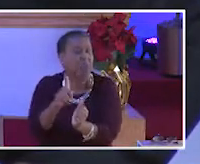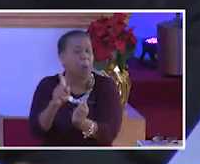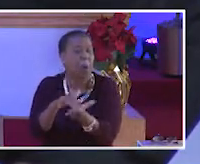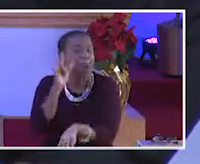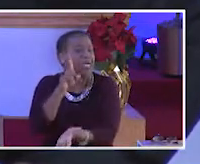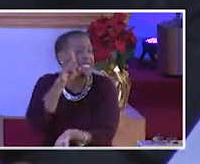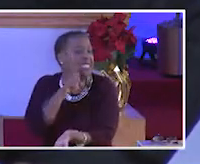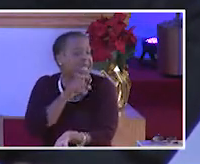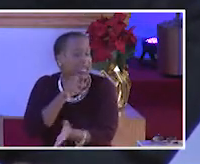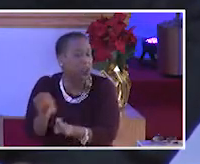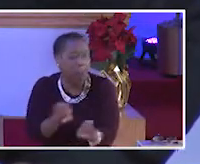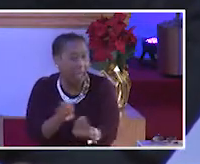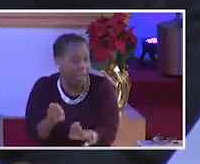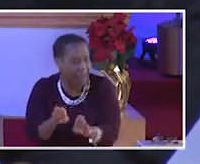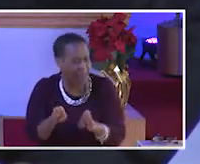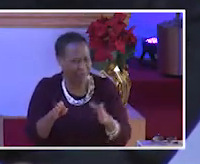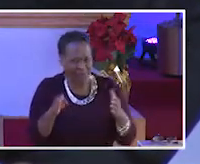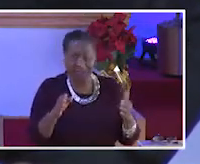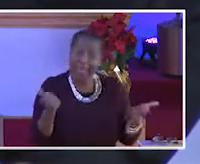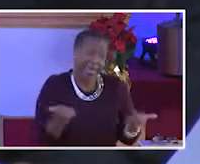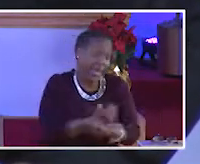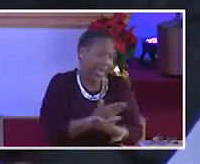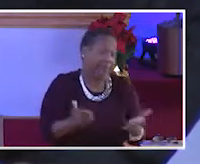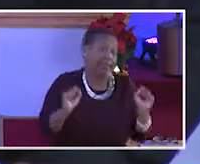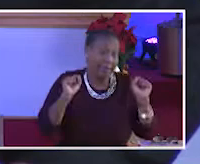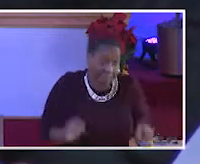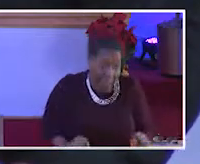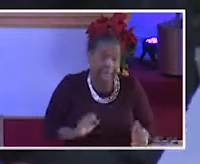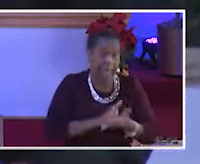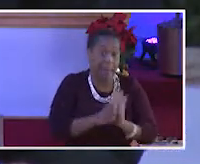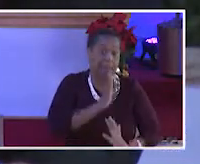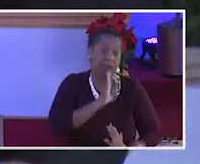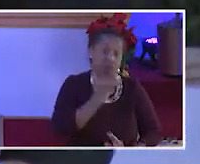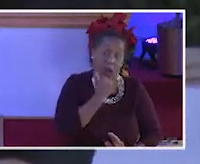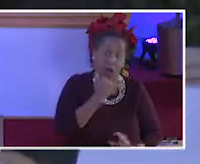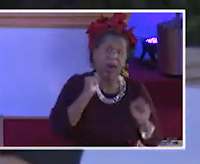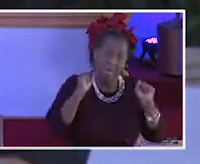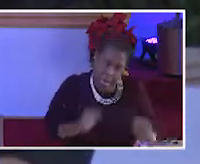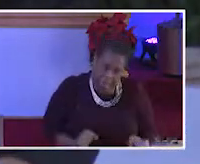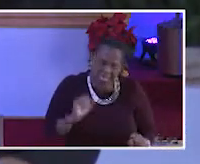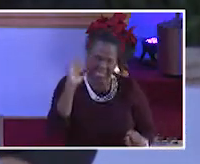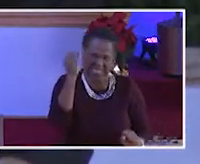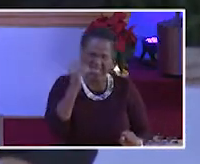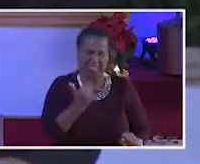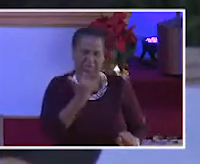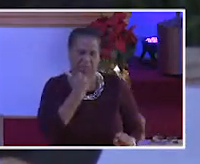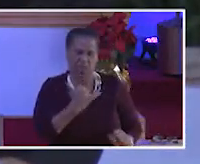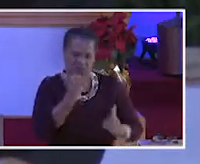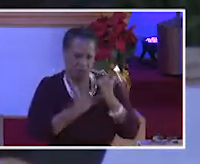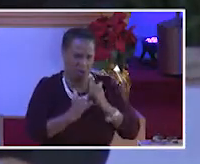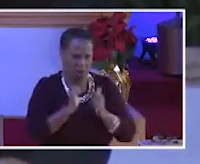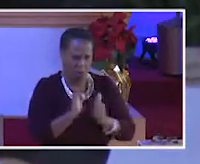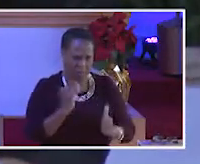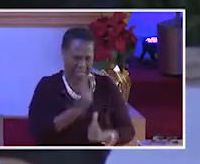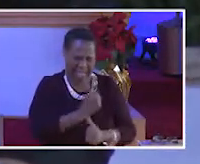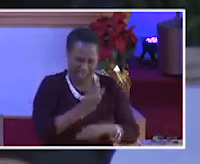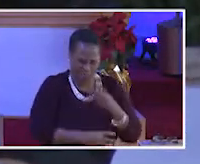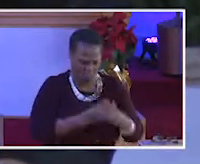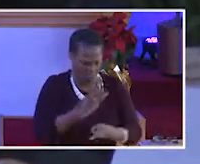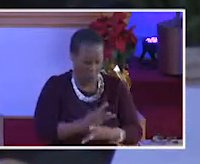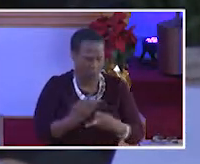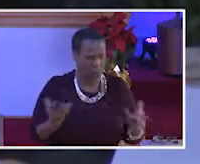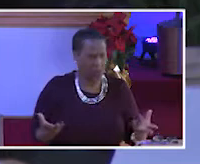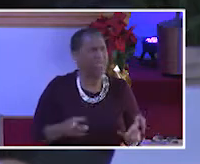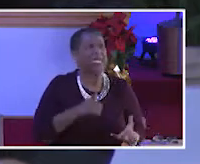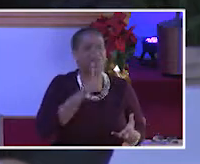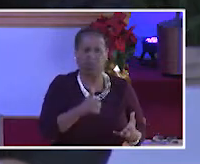perverted sexual behaviors. Anything that can go wrong seems to be going wrong with our world. It